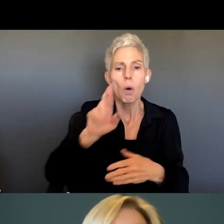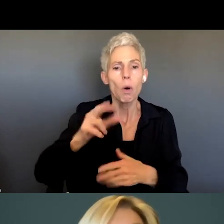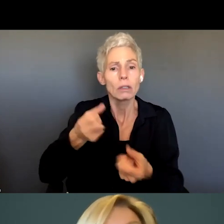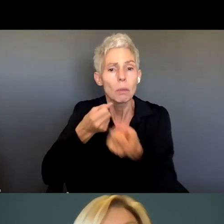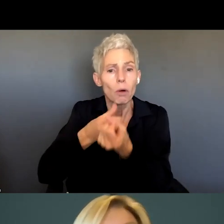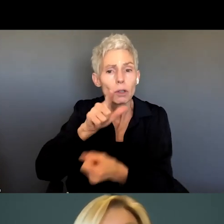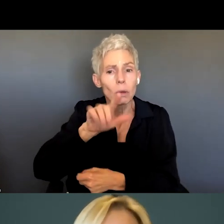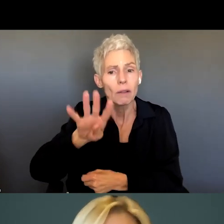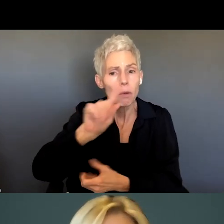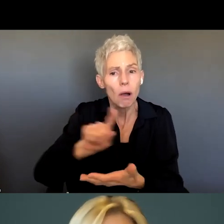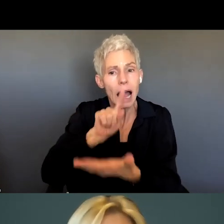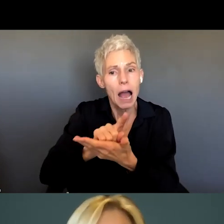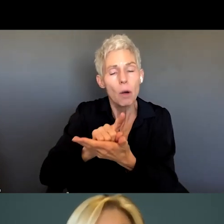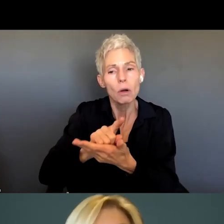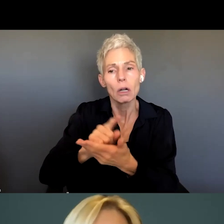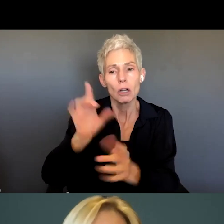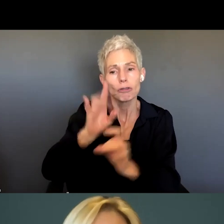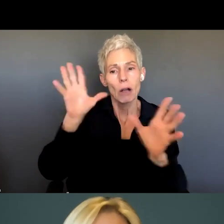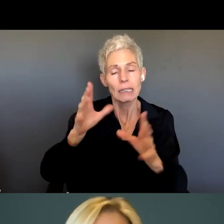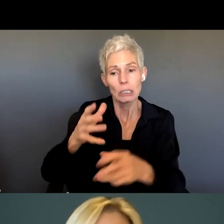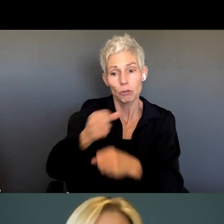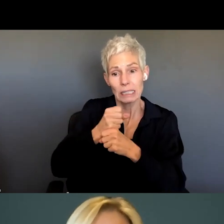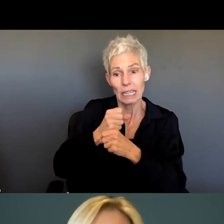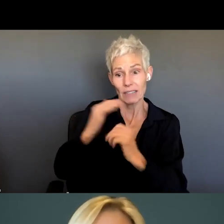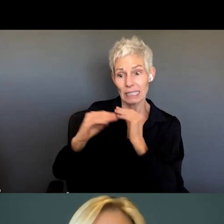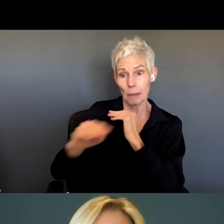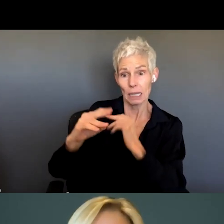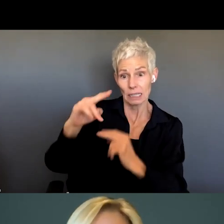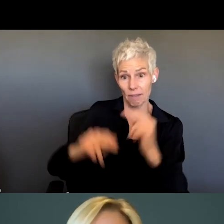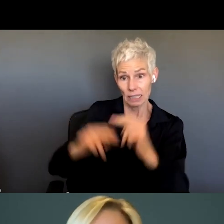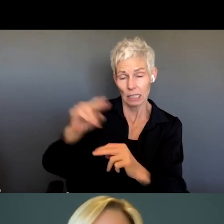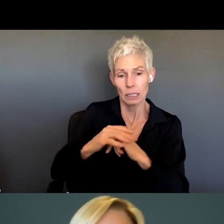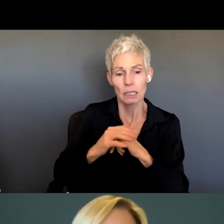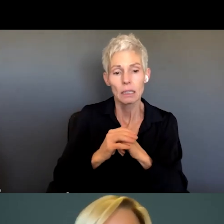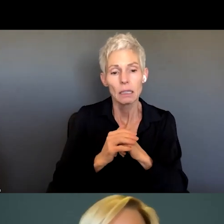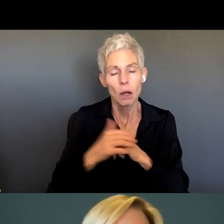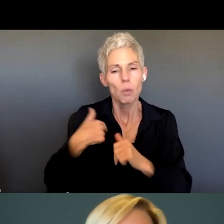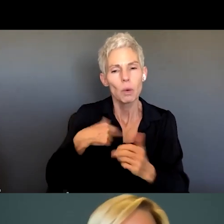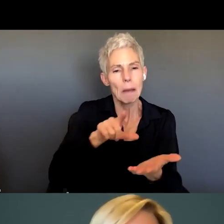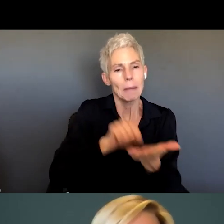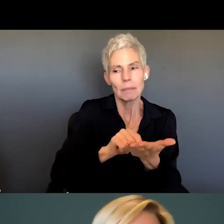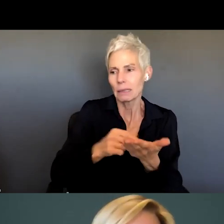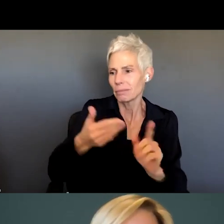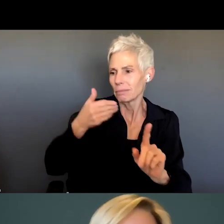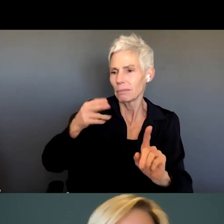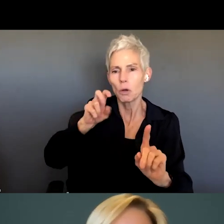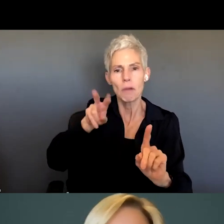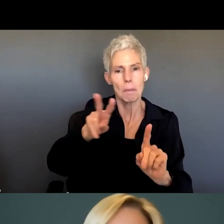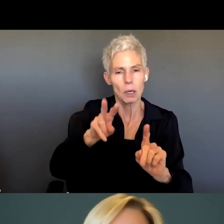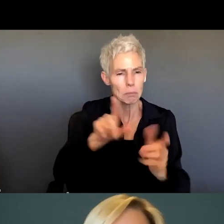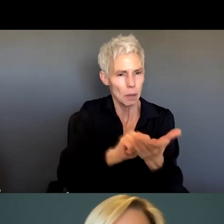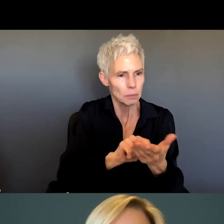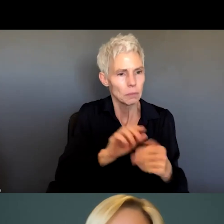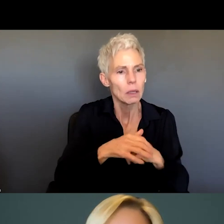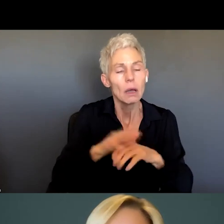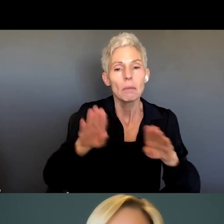24-hour crisis receiving and stabilization facilities, which we published in November. Behavioral